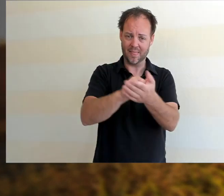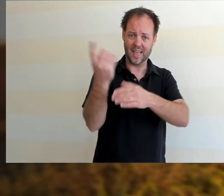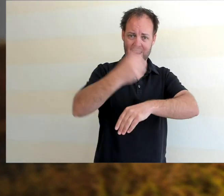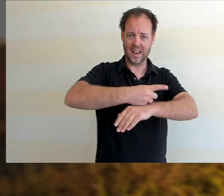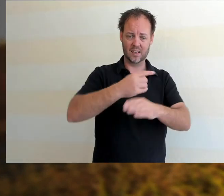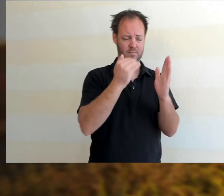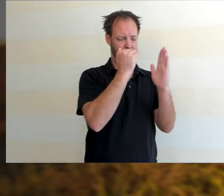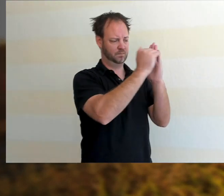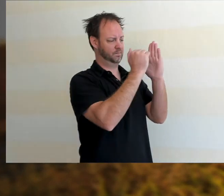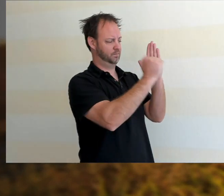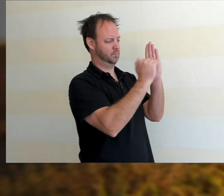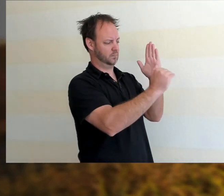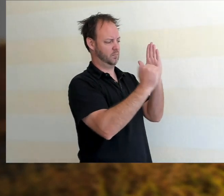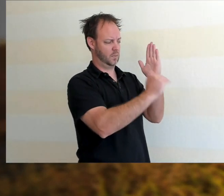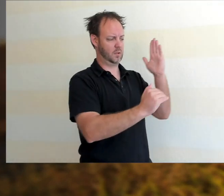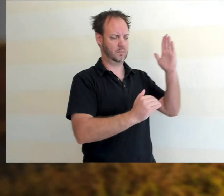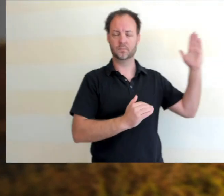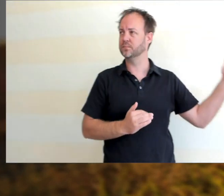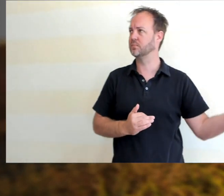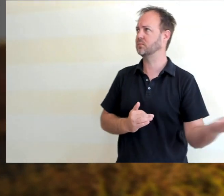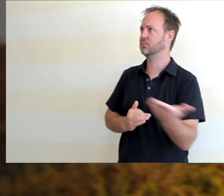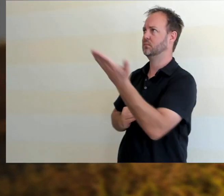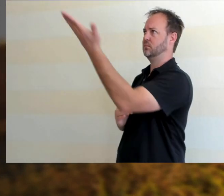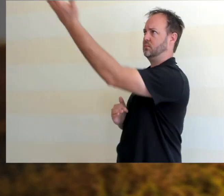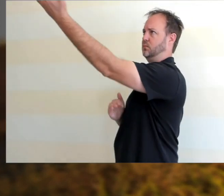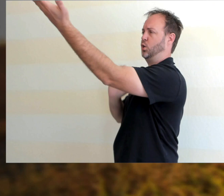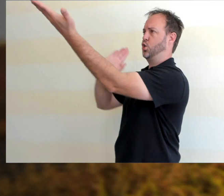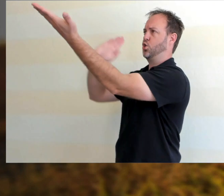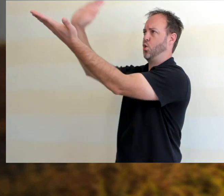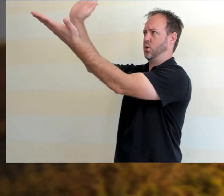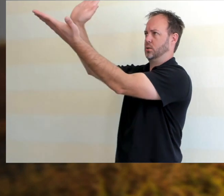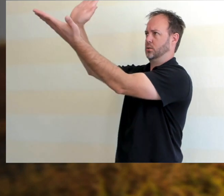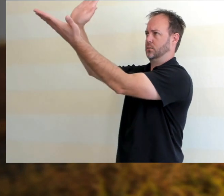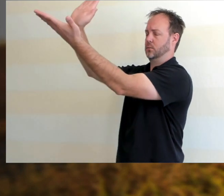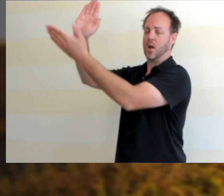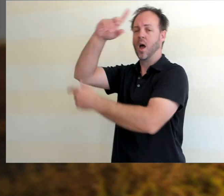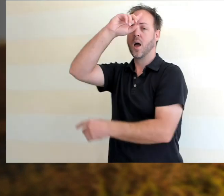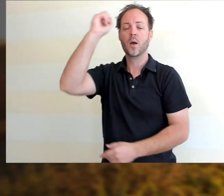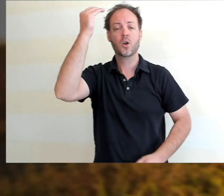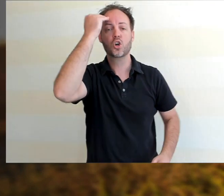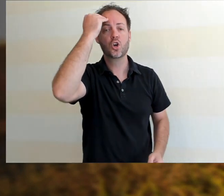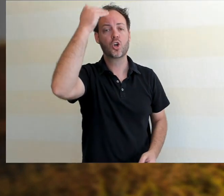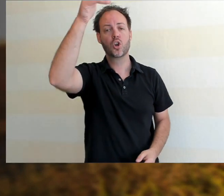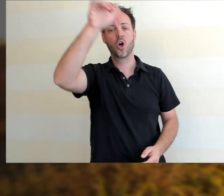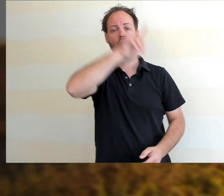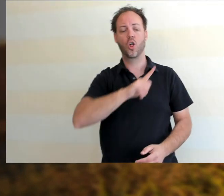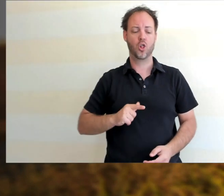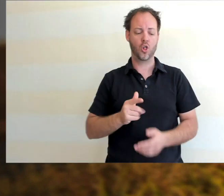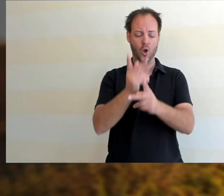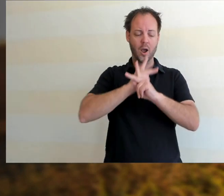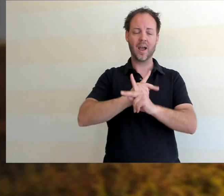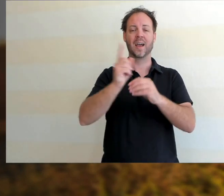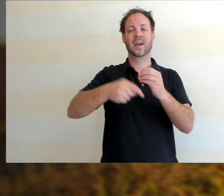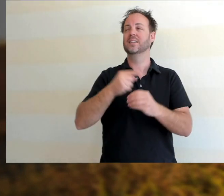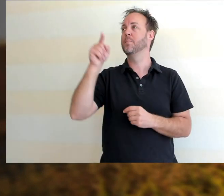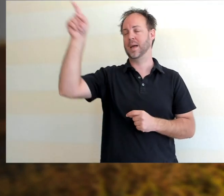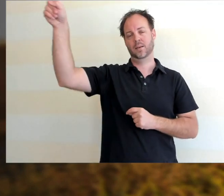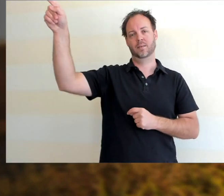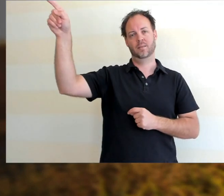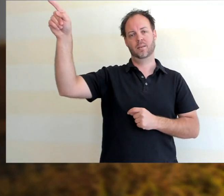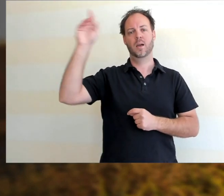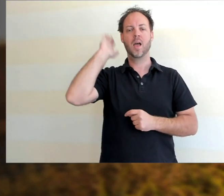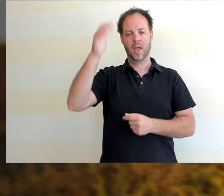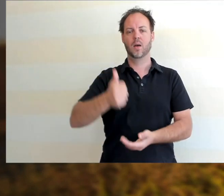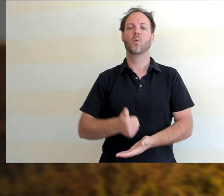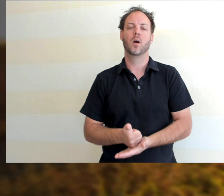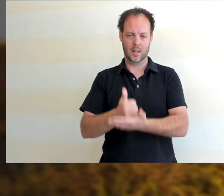he is commending them all into the Lord's hands because he knows that the Lord cares about him and